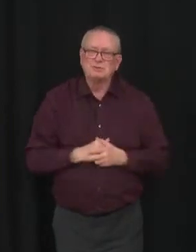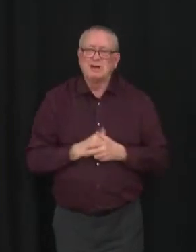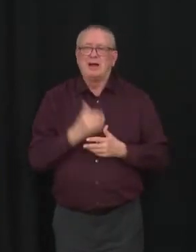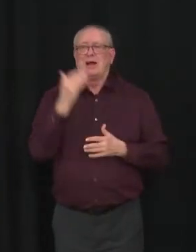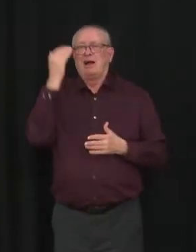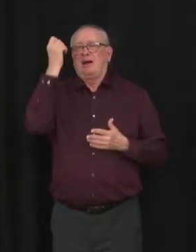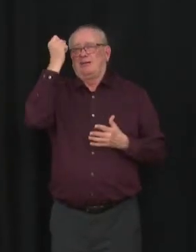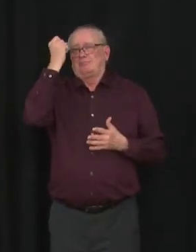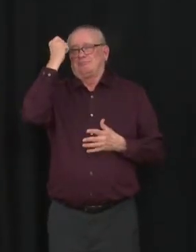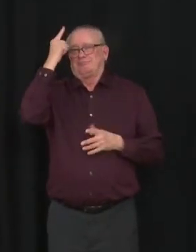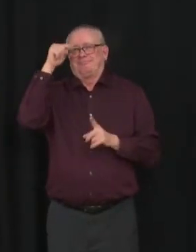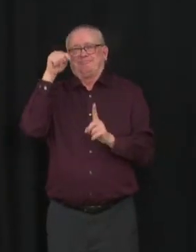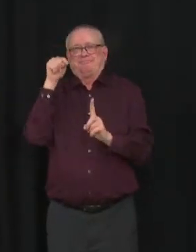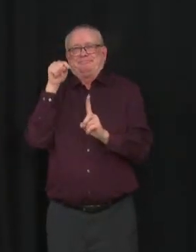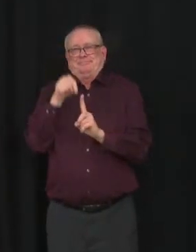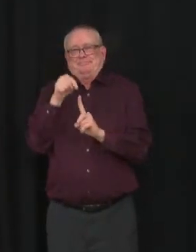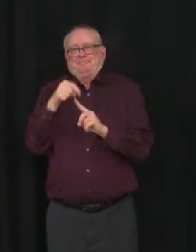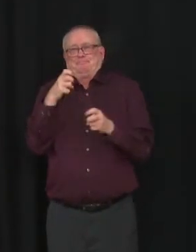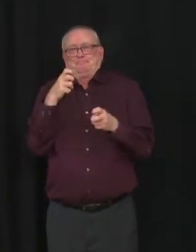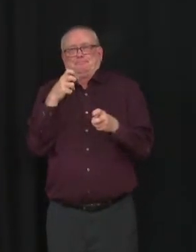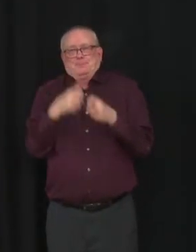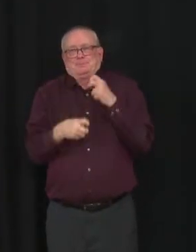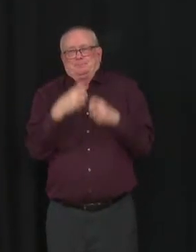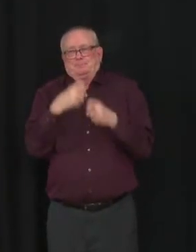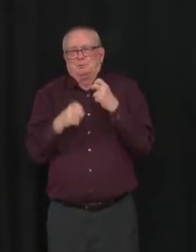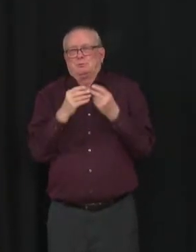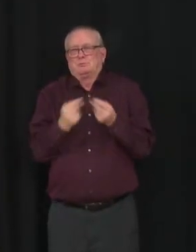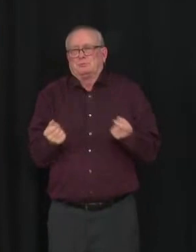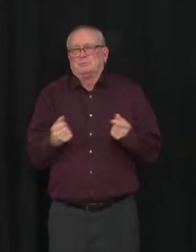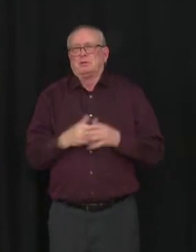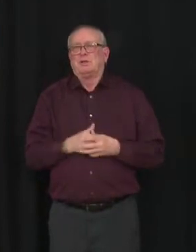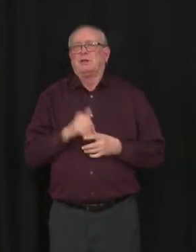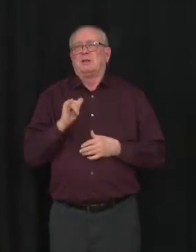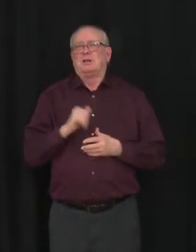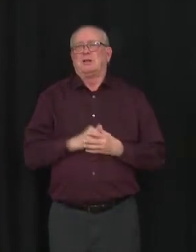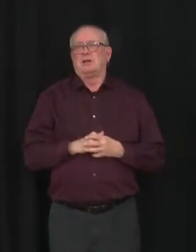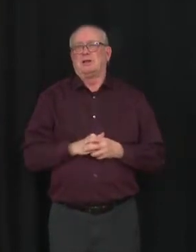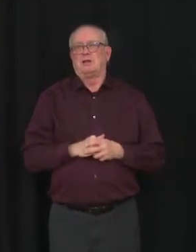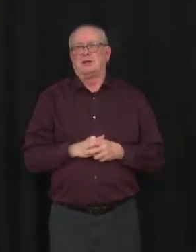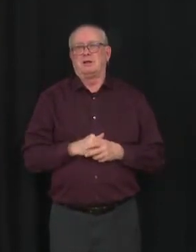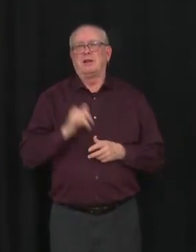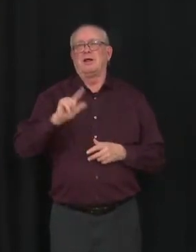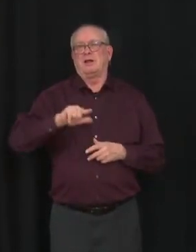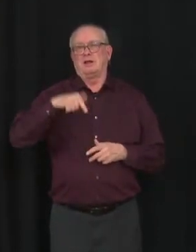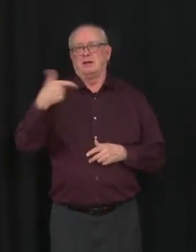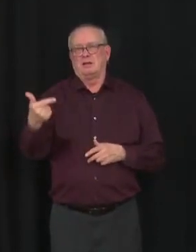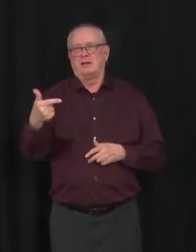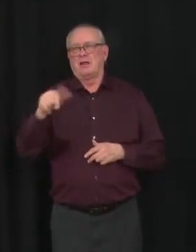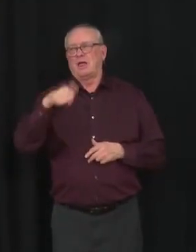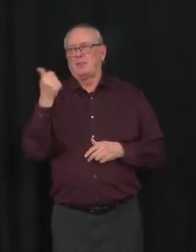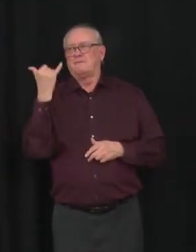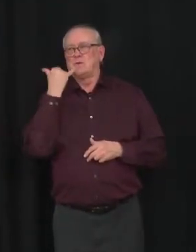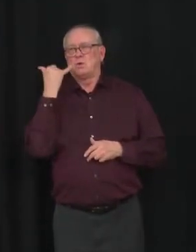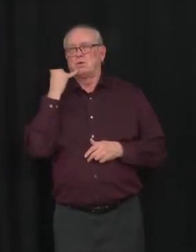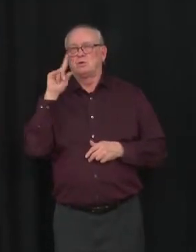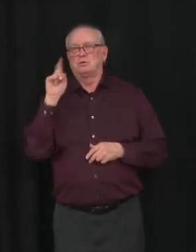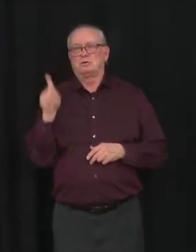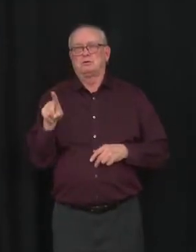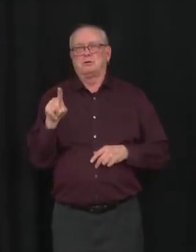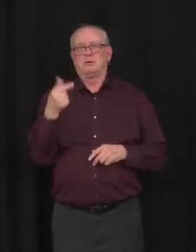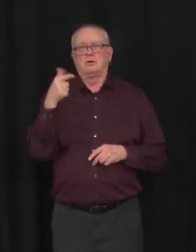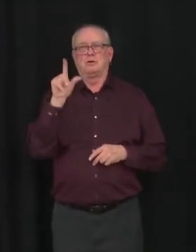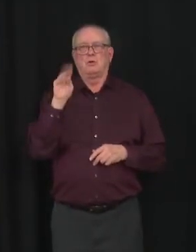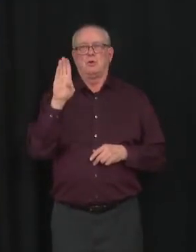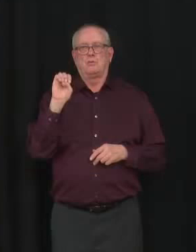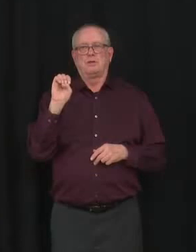fix it. Thank you. With that, we'll move to the phones. Operator, can you please put through the first caller? Kelly Kreiderman, Globe and Mail.